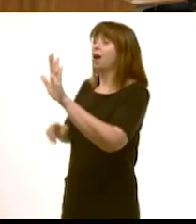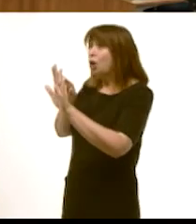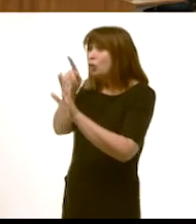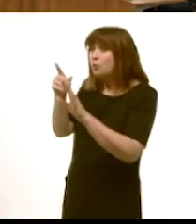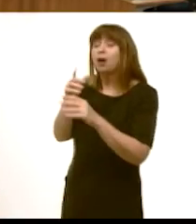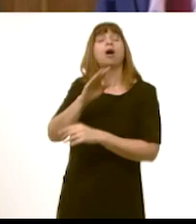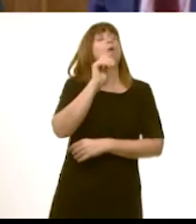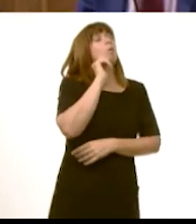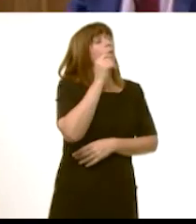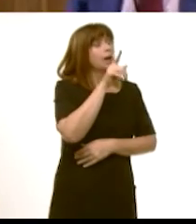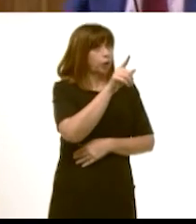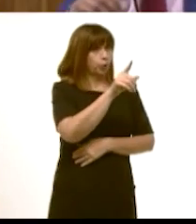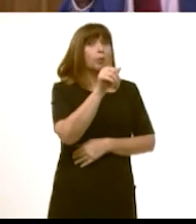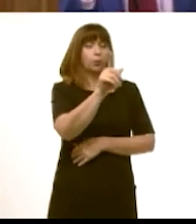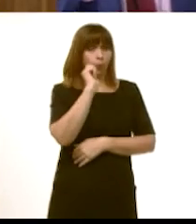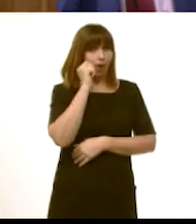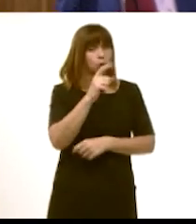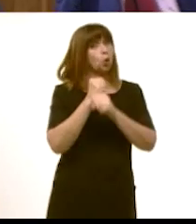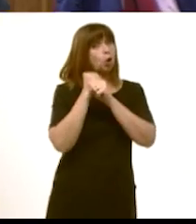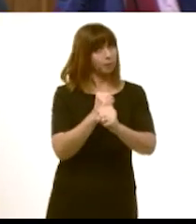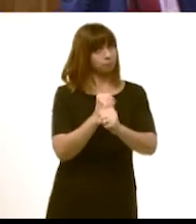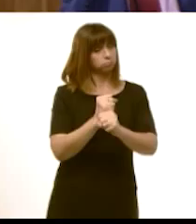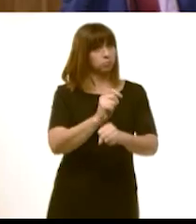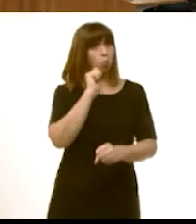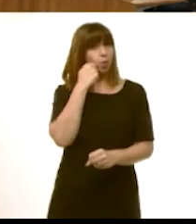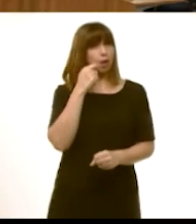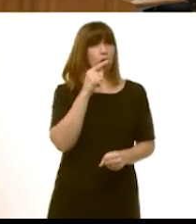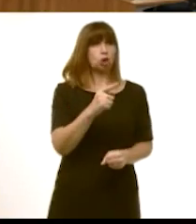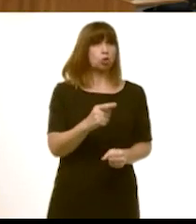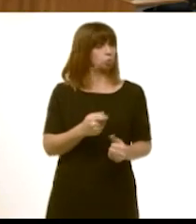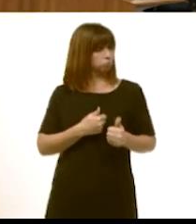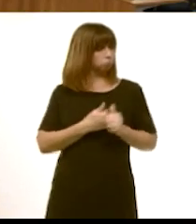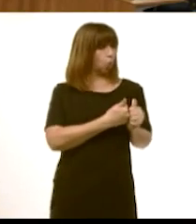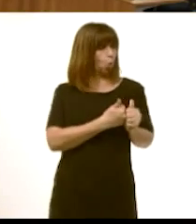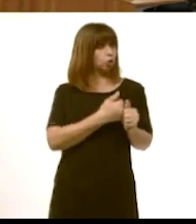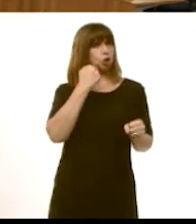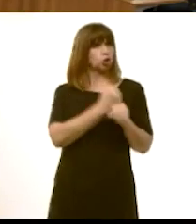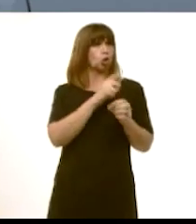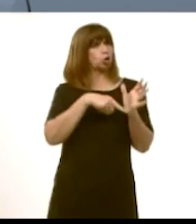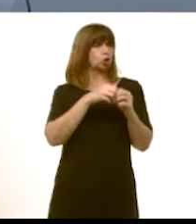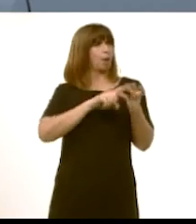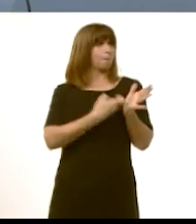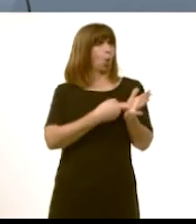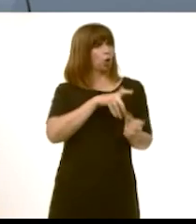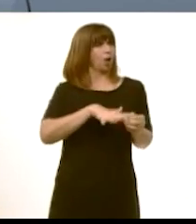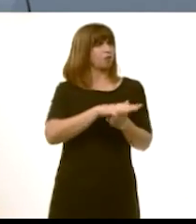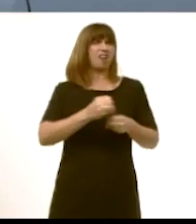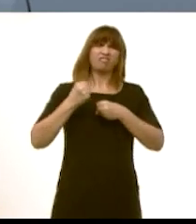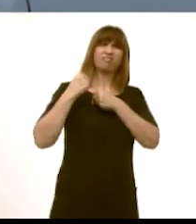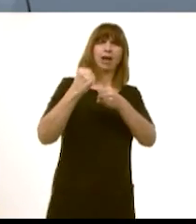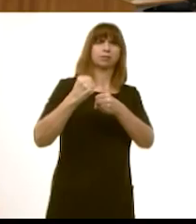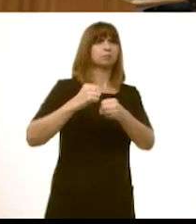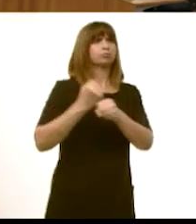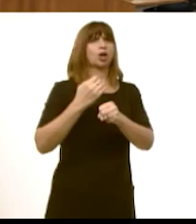them... Will you commit to stand shoulder to shoulder with George Jabor in your constituency and fight for Bridgend